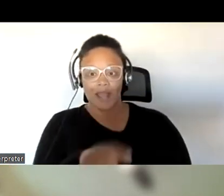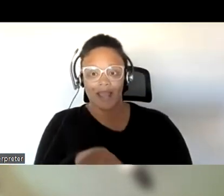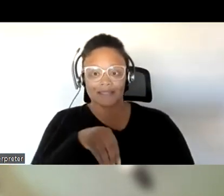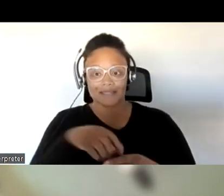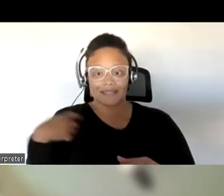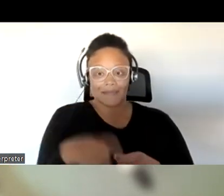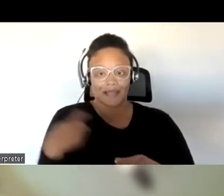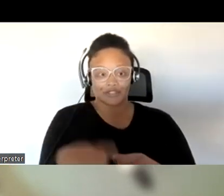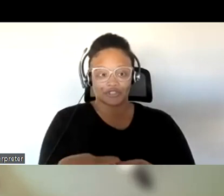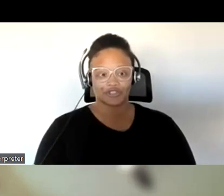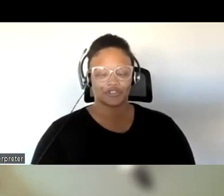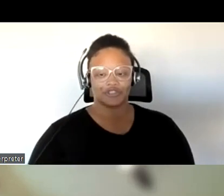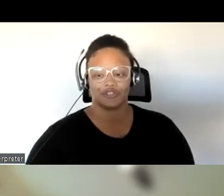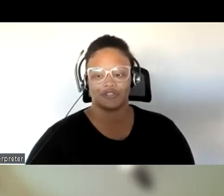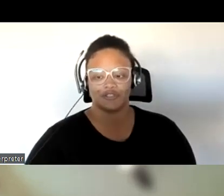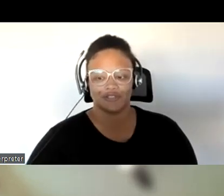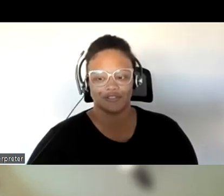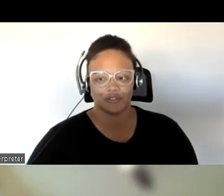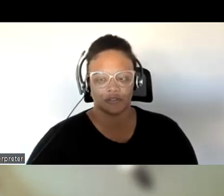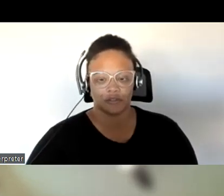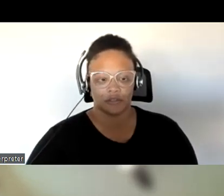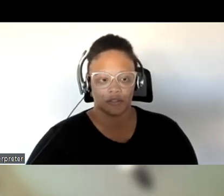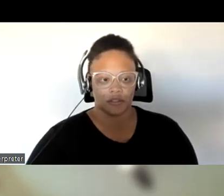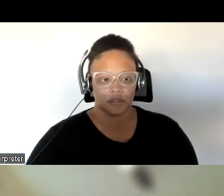meeting, para hacer el ARPA.